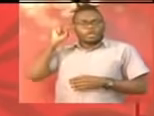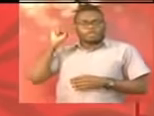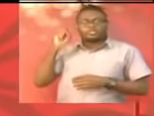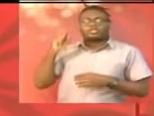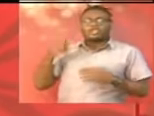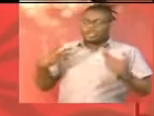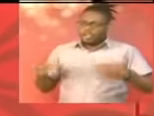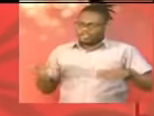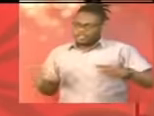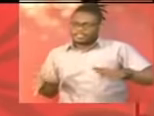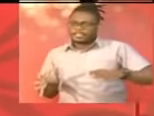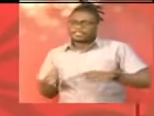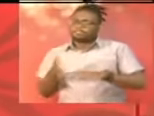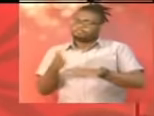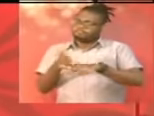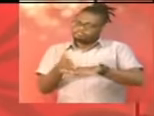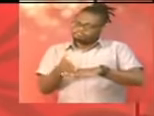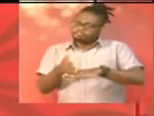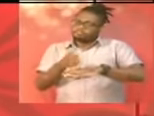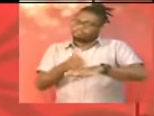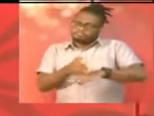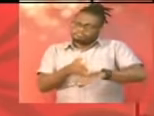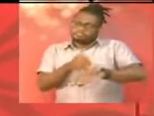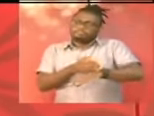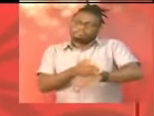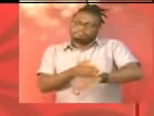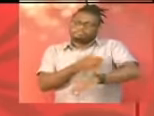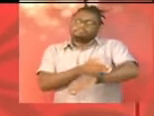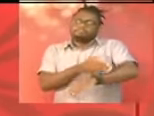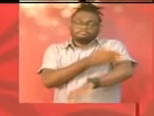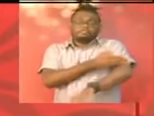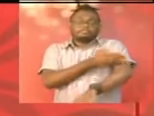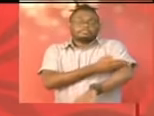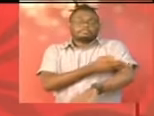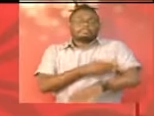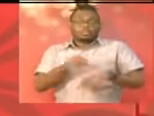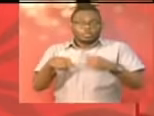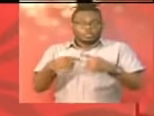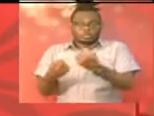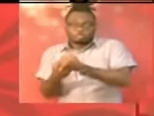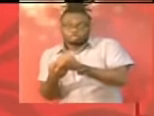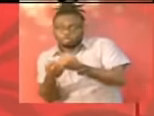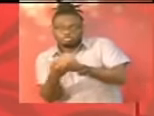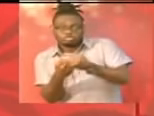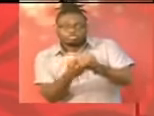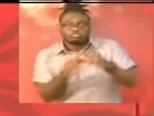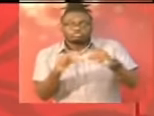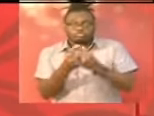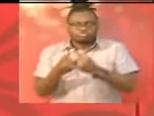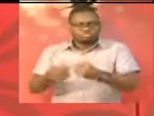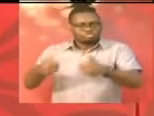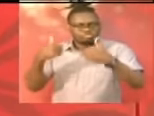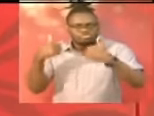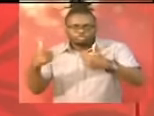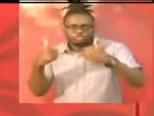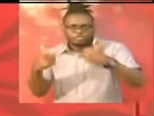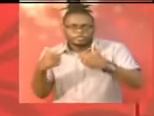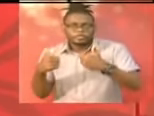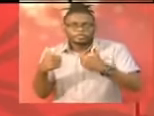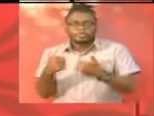the support group, the online support group, excellent support resource. It's called Survivor